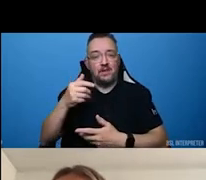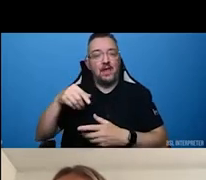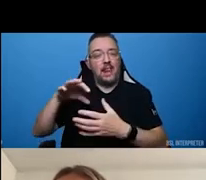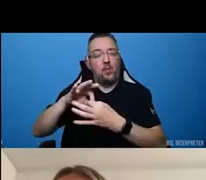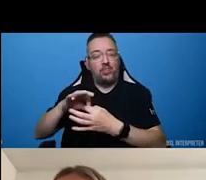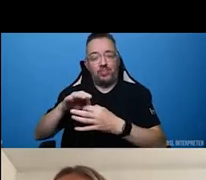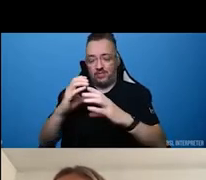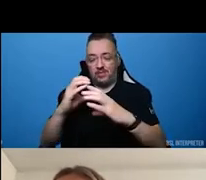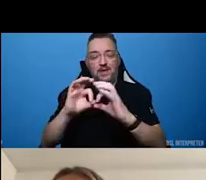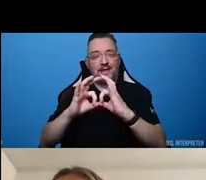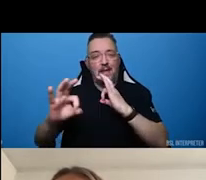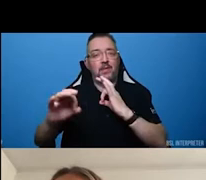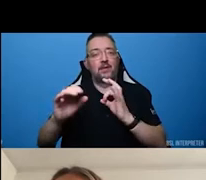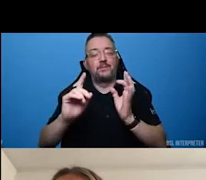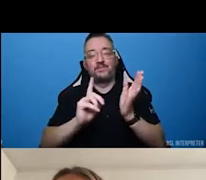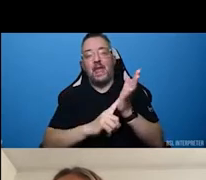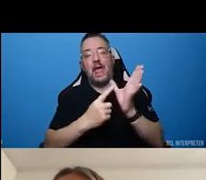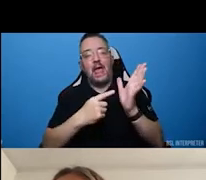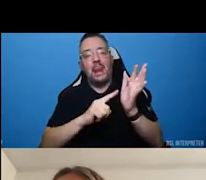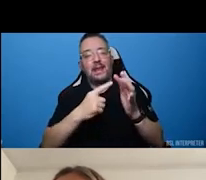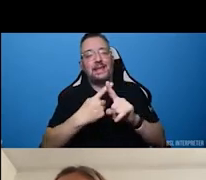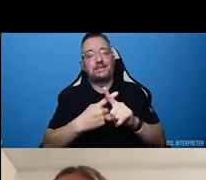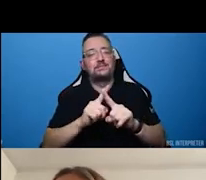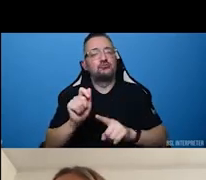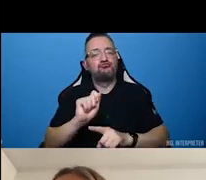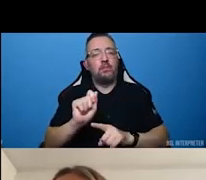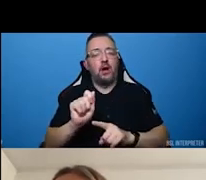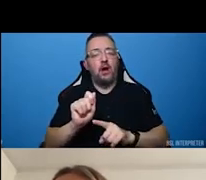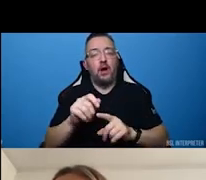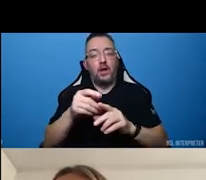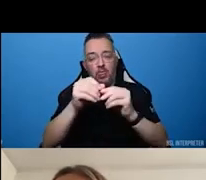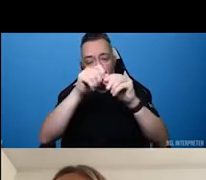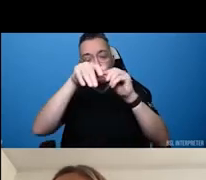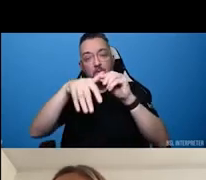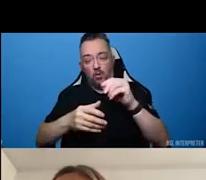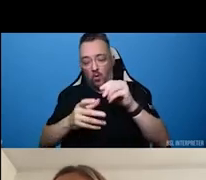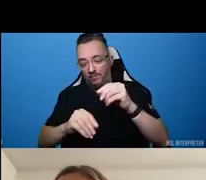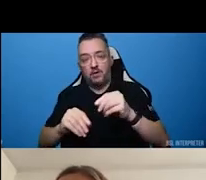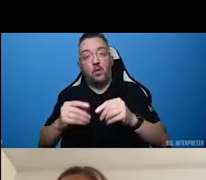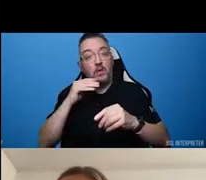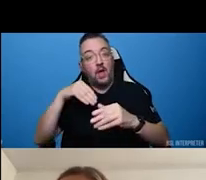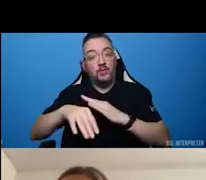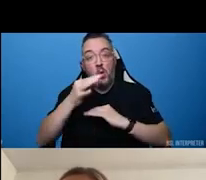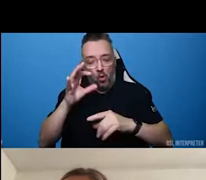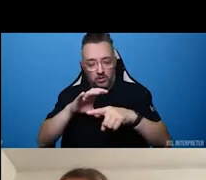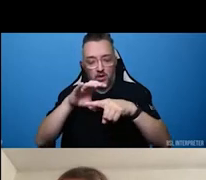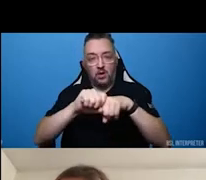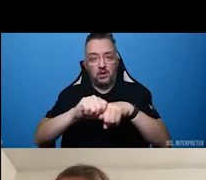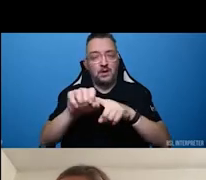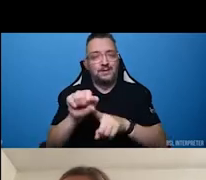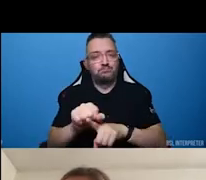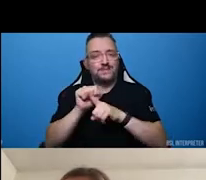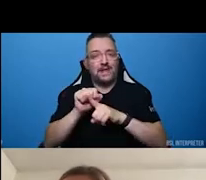So the latex from the tree was a brilliant insulator underwater and could keep the